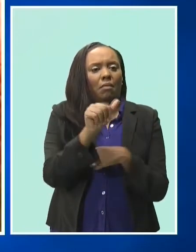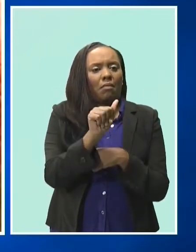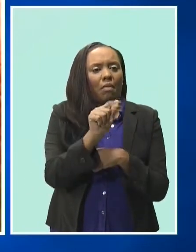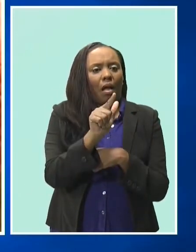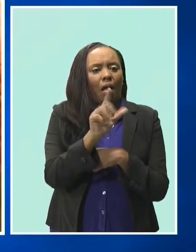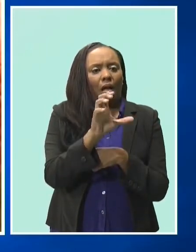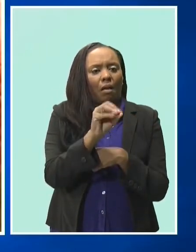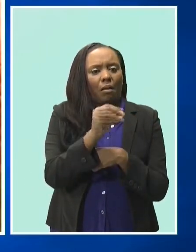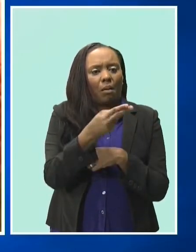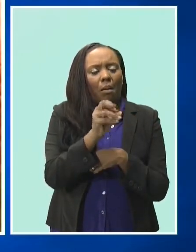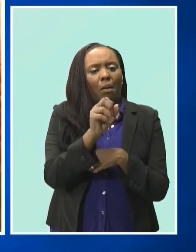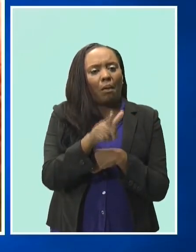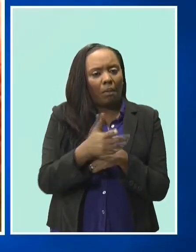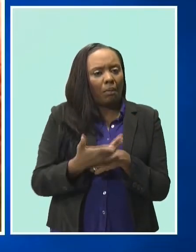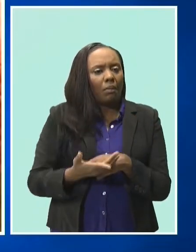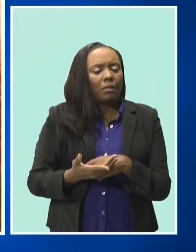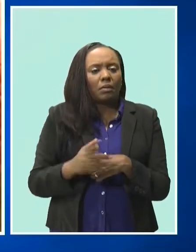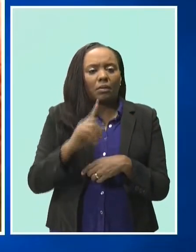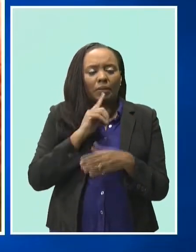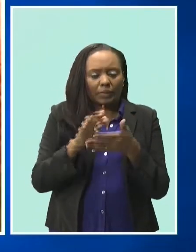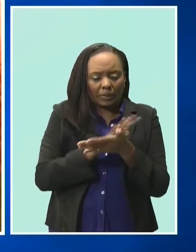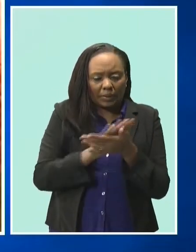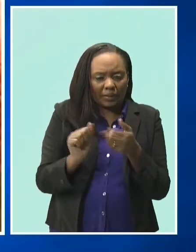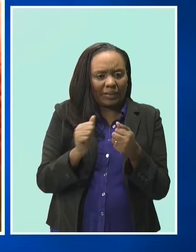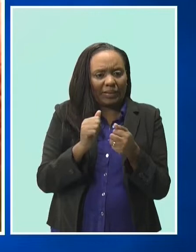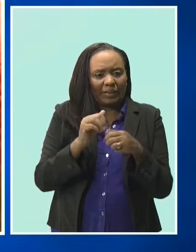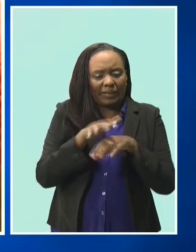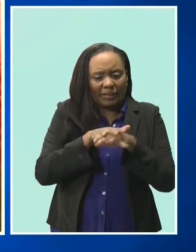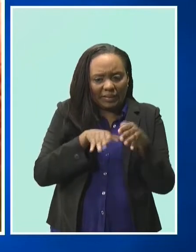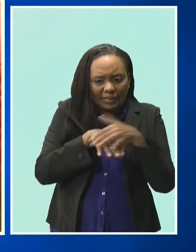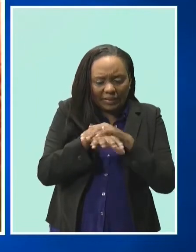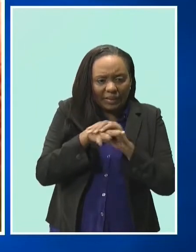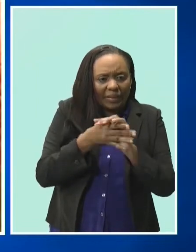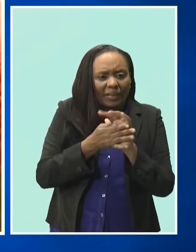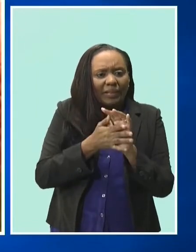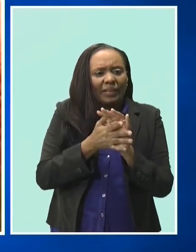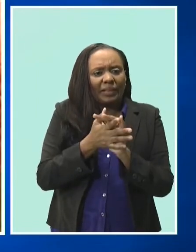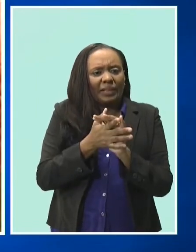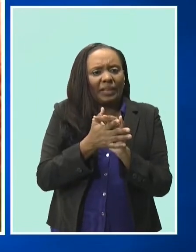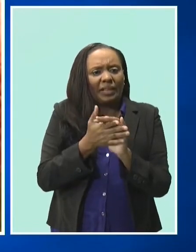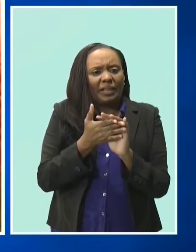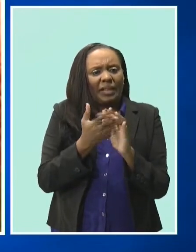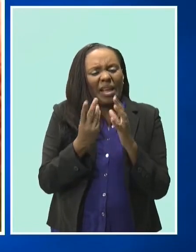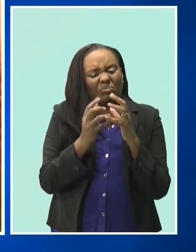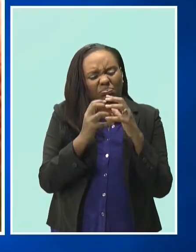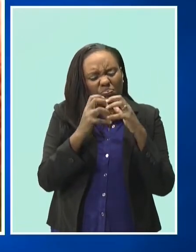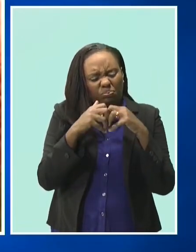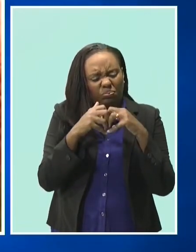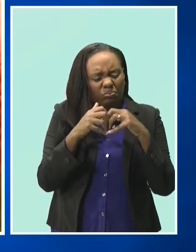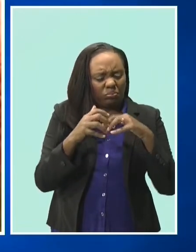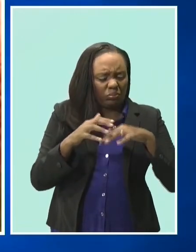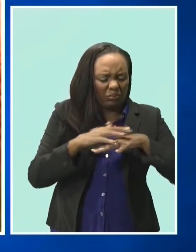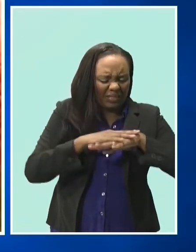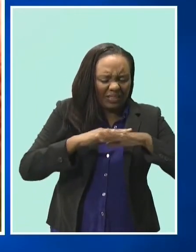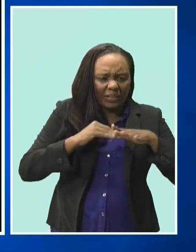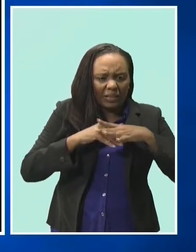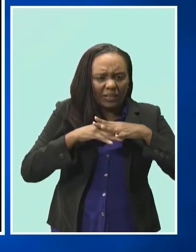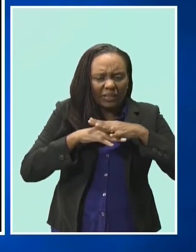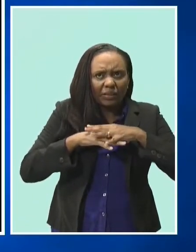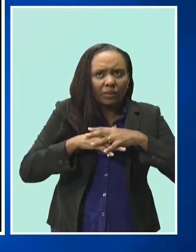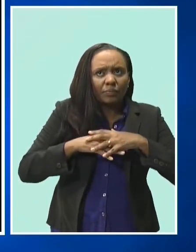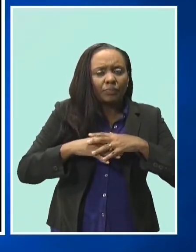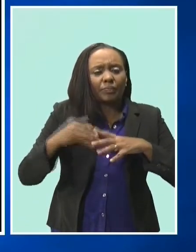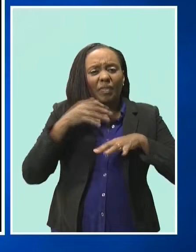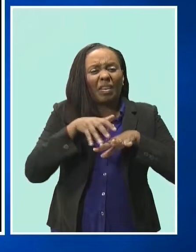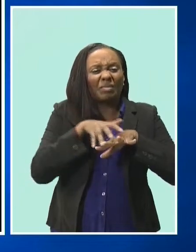also kind of damages the skin barrier and can lead to similar difficulties. According to Dr. Ford,